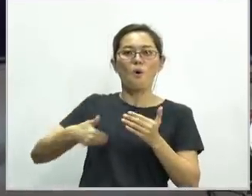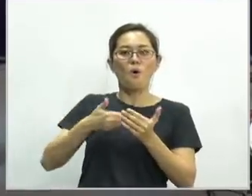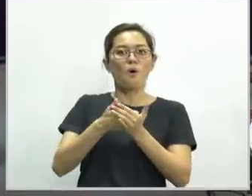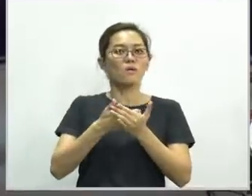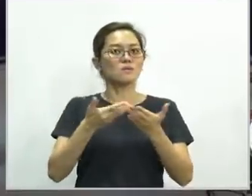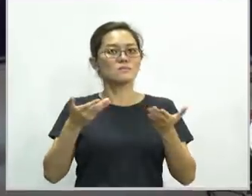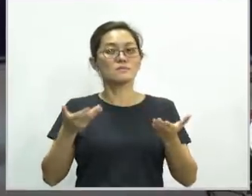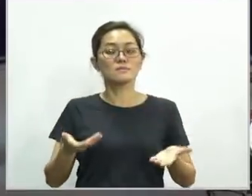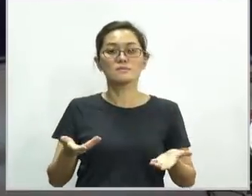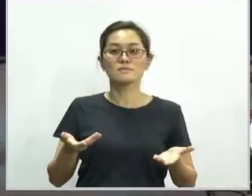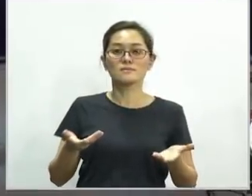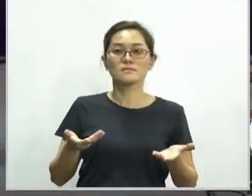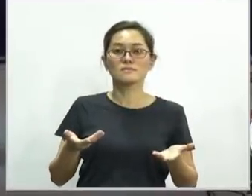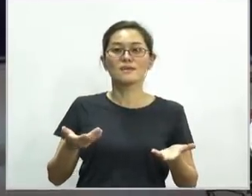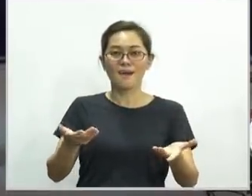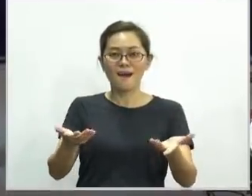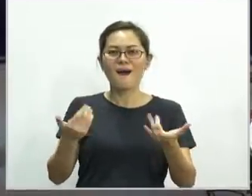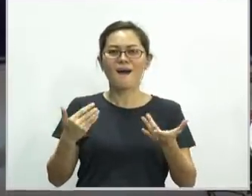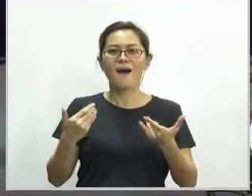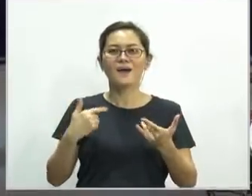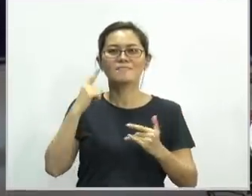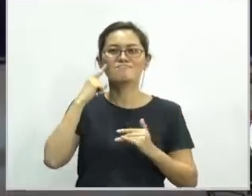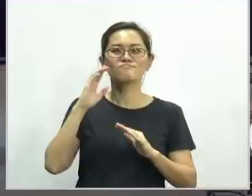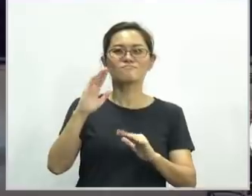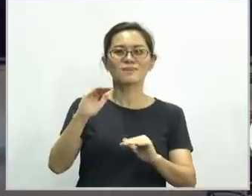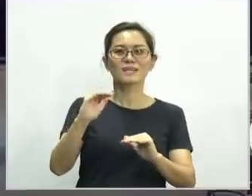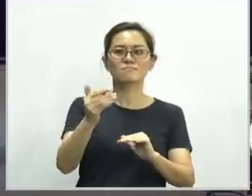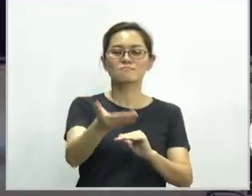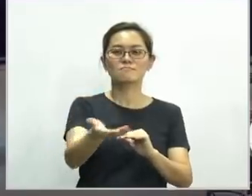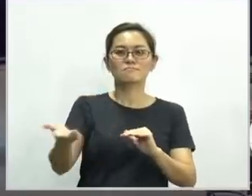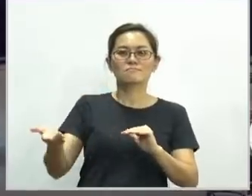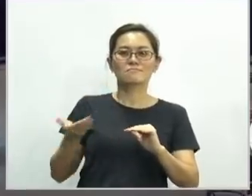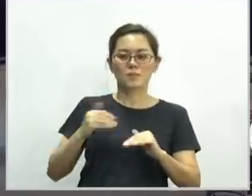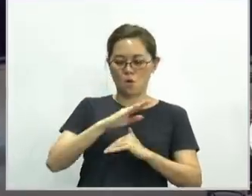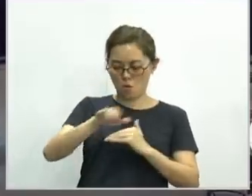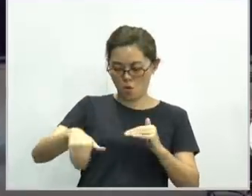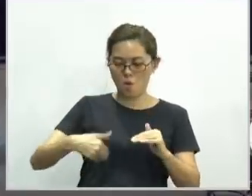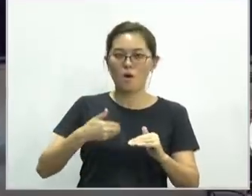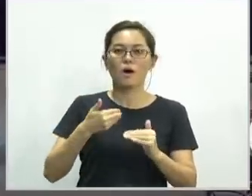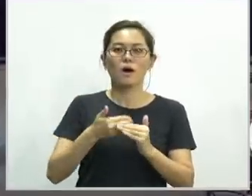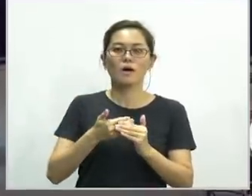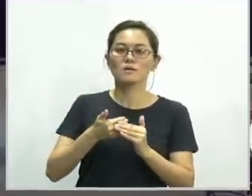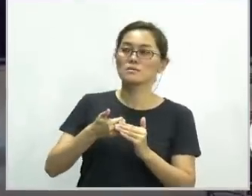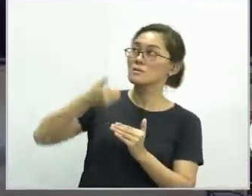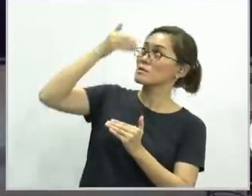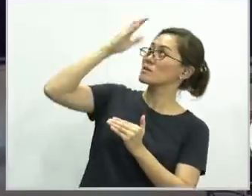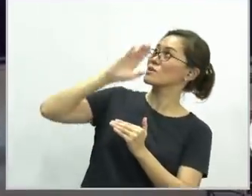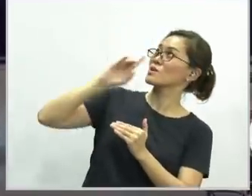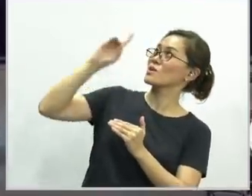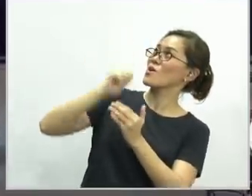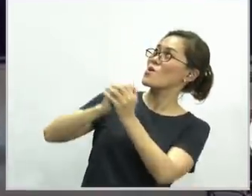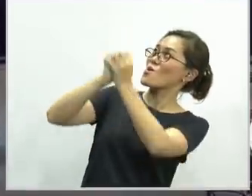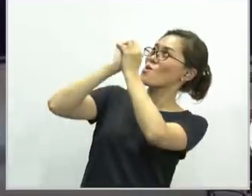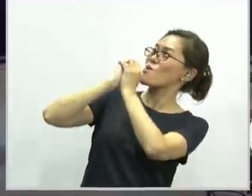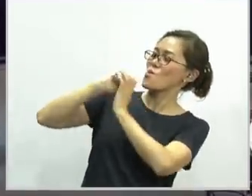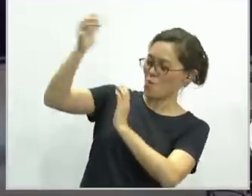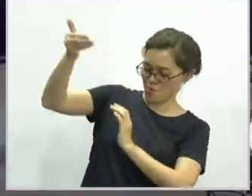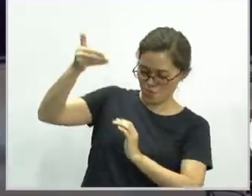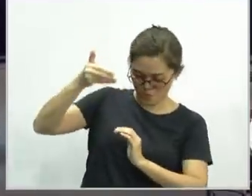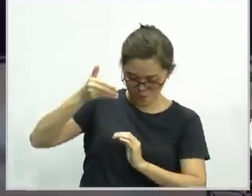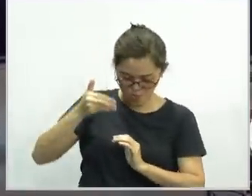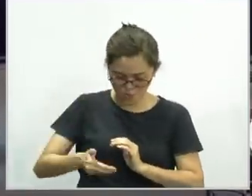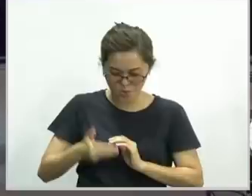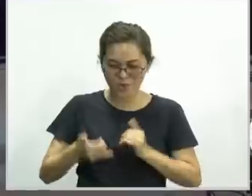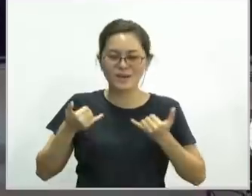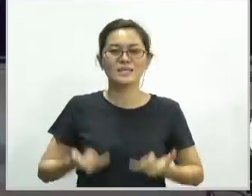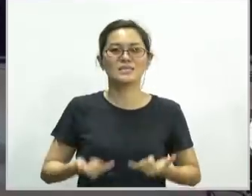let all of us come with expectancy. Yes. Let all of us worship God and welcome His presence into the stadium right